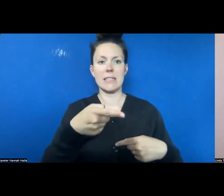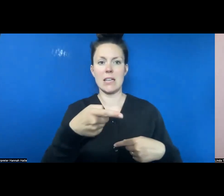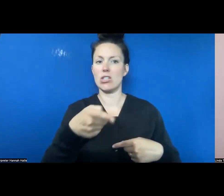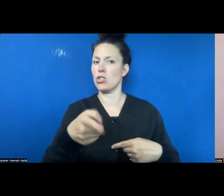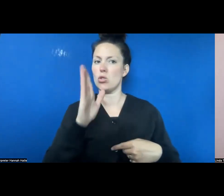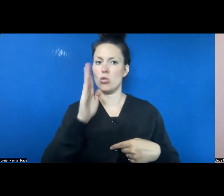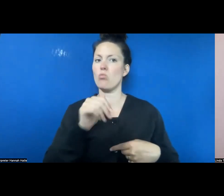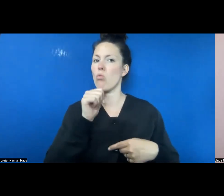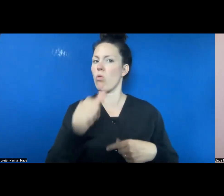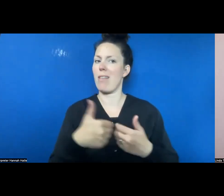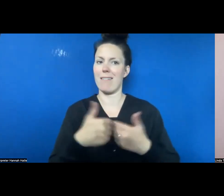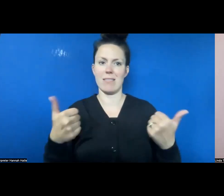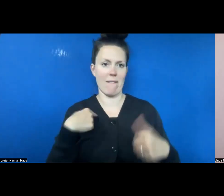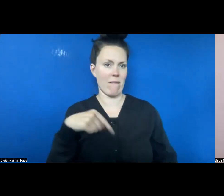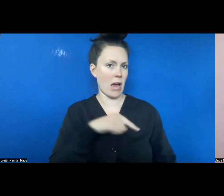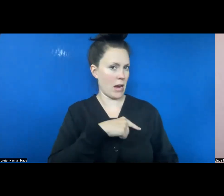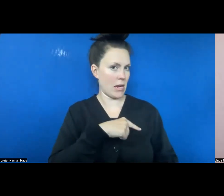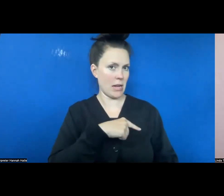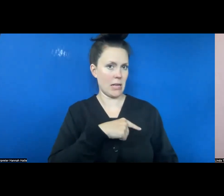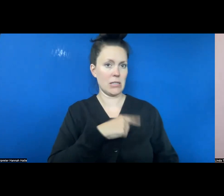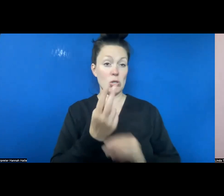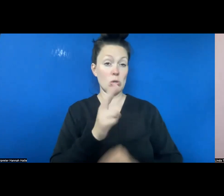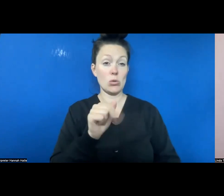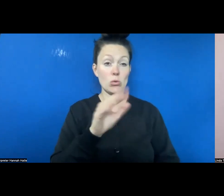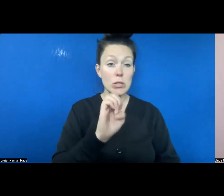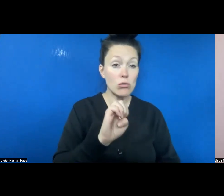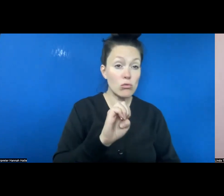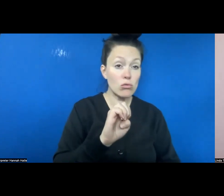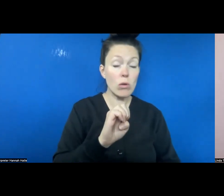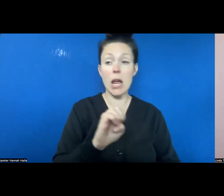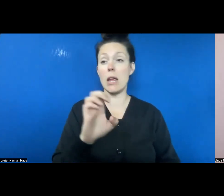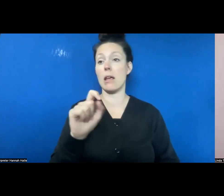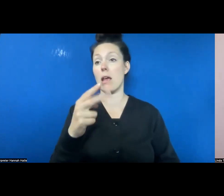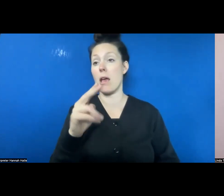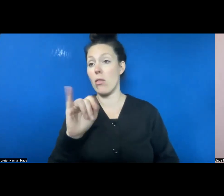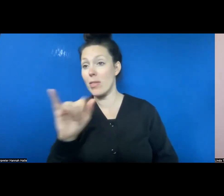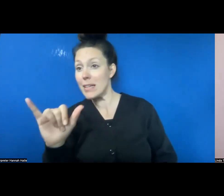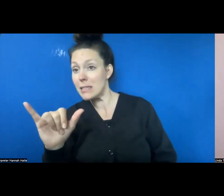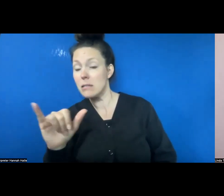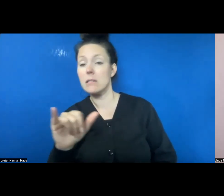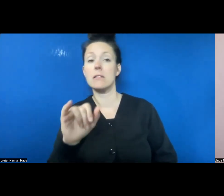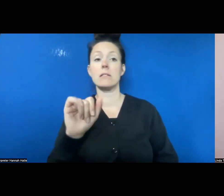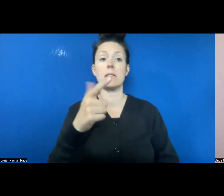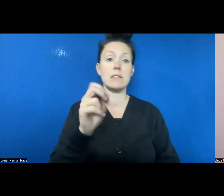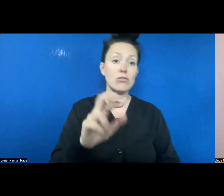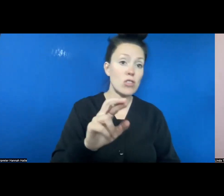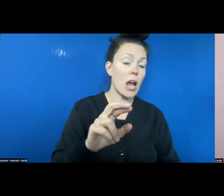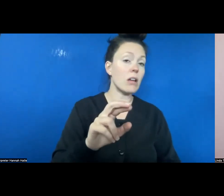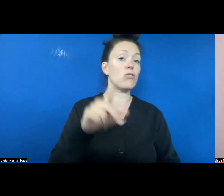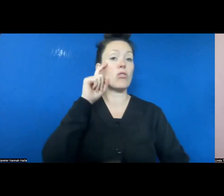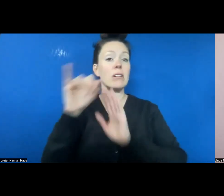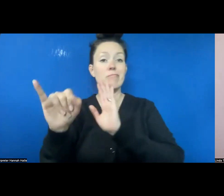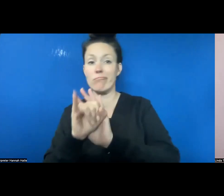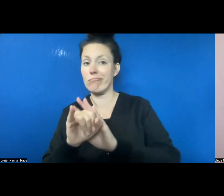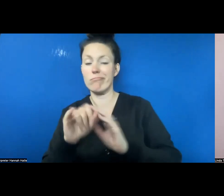us. You will not divide us by race, faith, ethnicity, gender, or sexuality. We are here